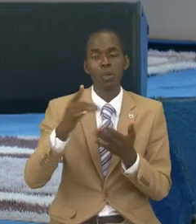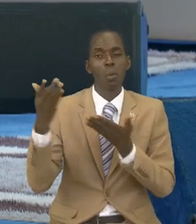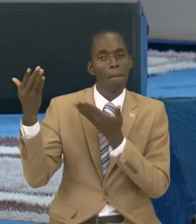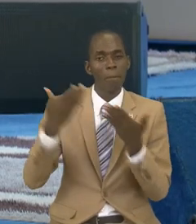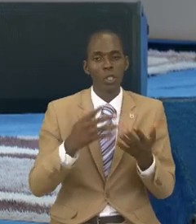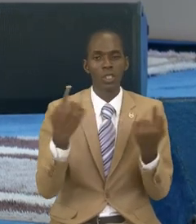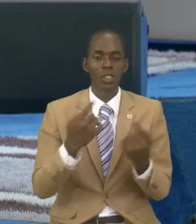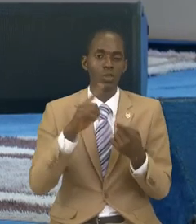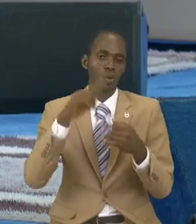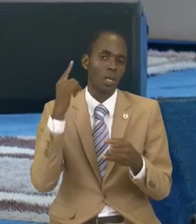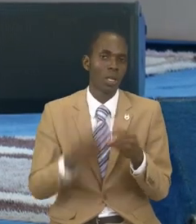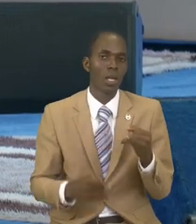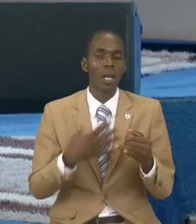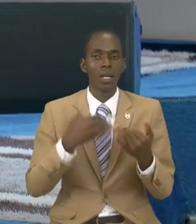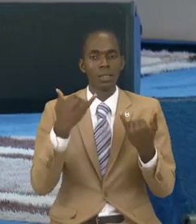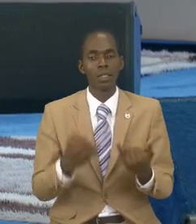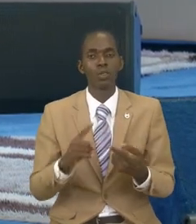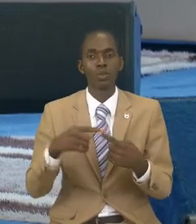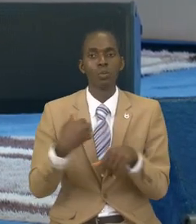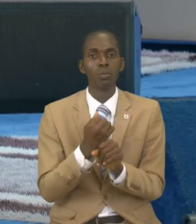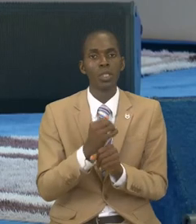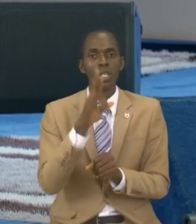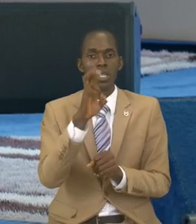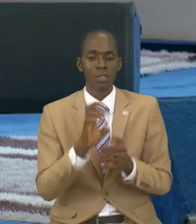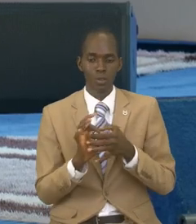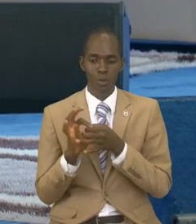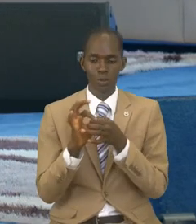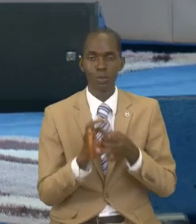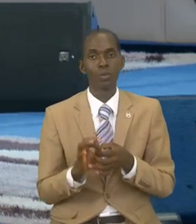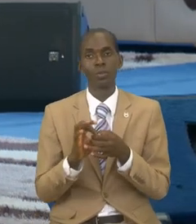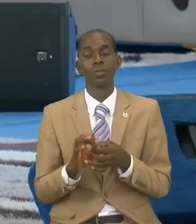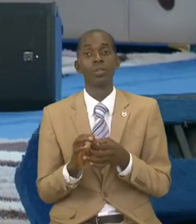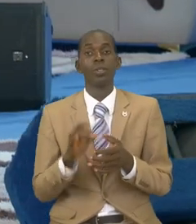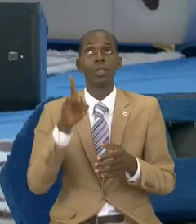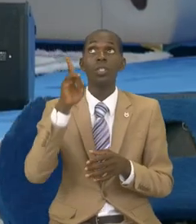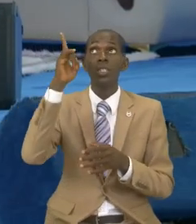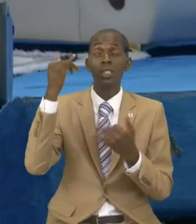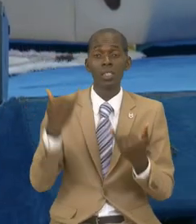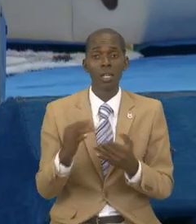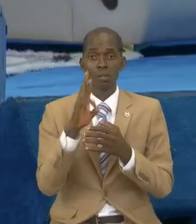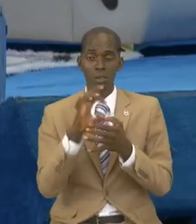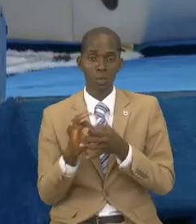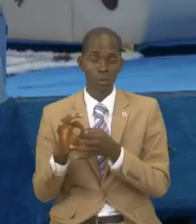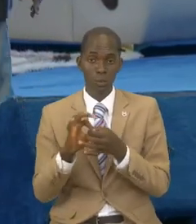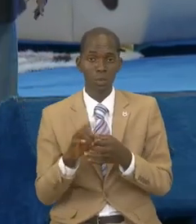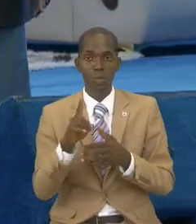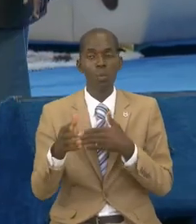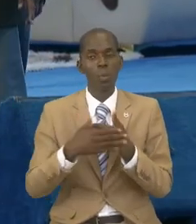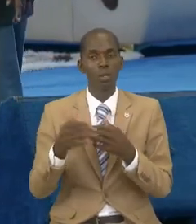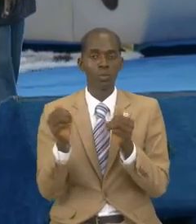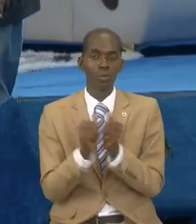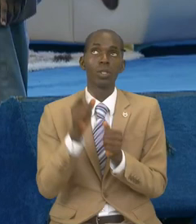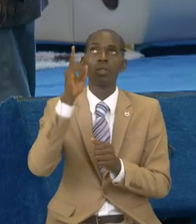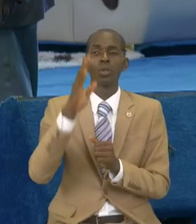And then to make reconciliation for iniquity, he reconciles you now with God. If you pray